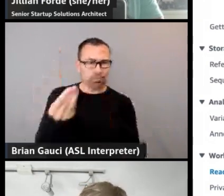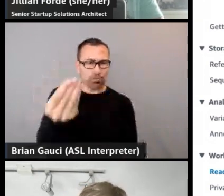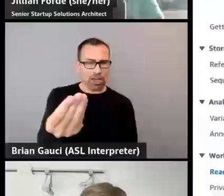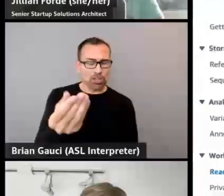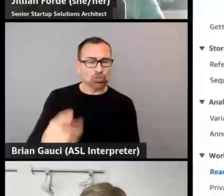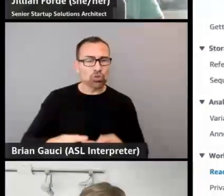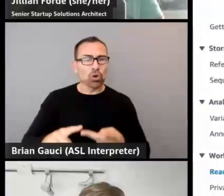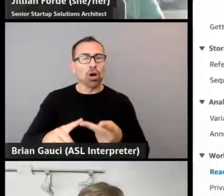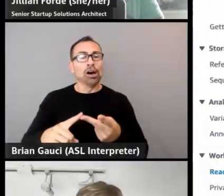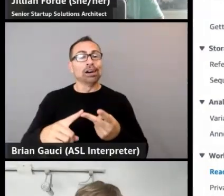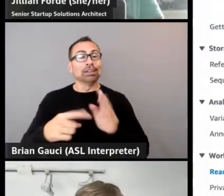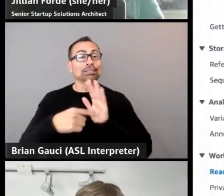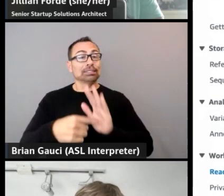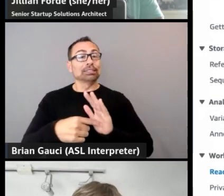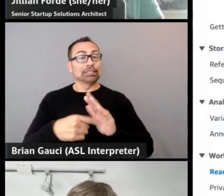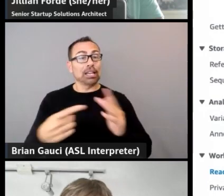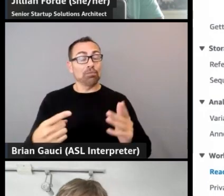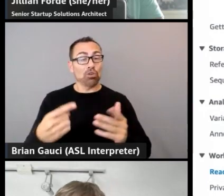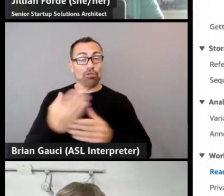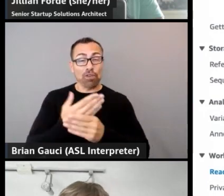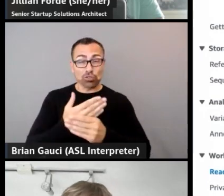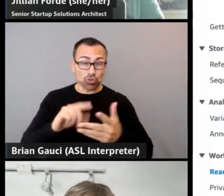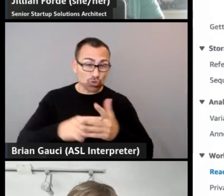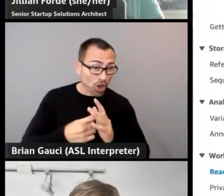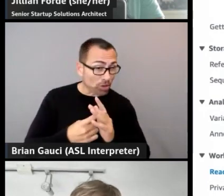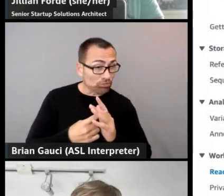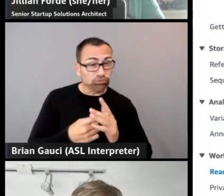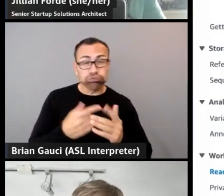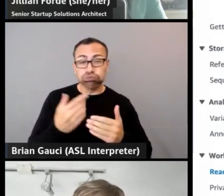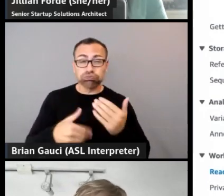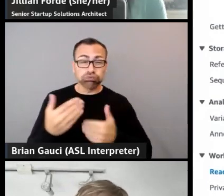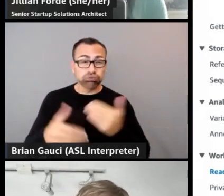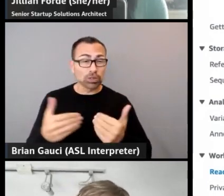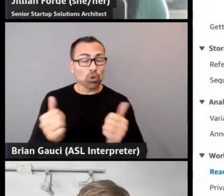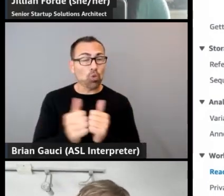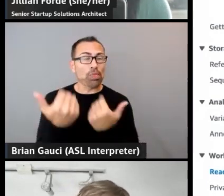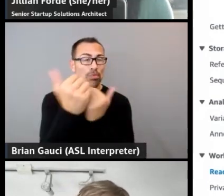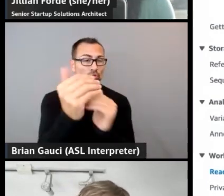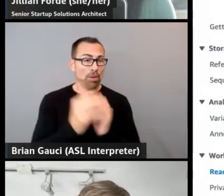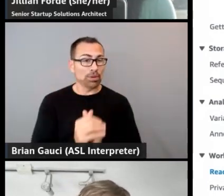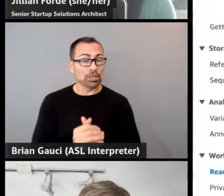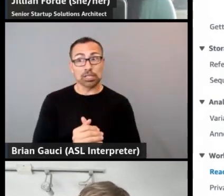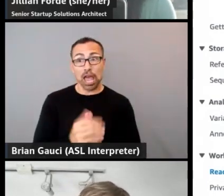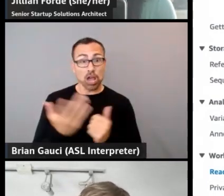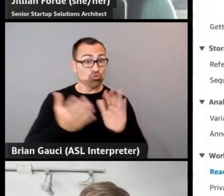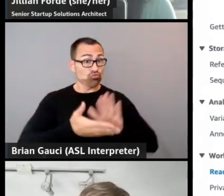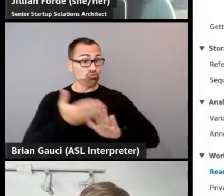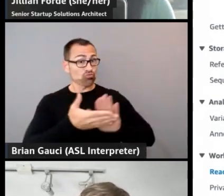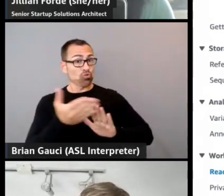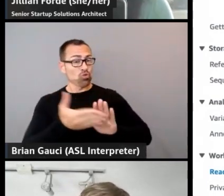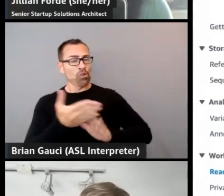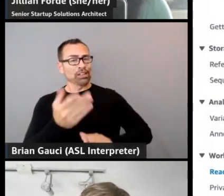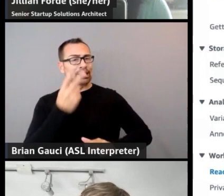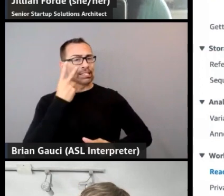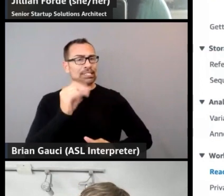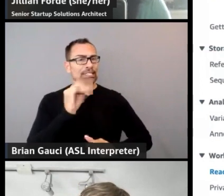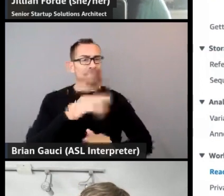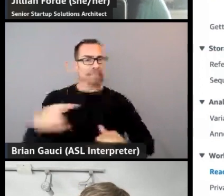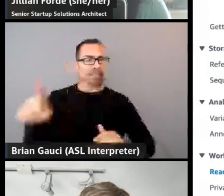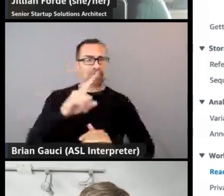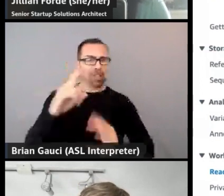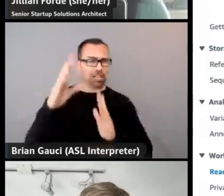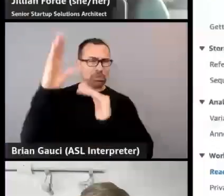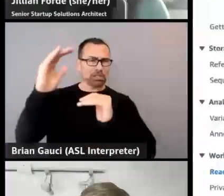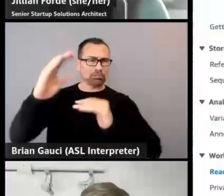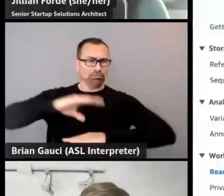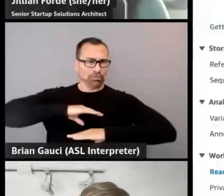can use this test data and you can run the pipeline to make sure that it's what you're expecting and how it should be set up before